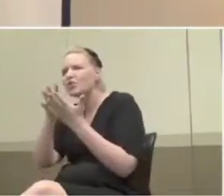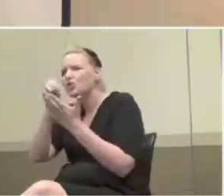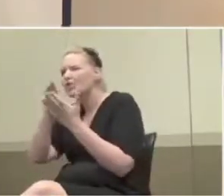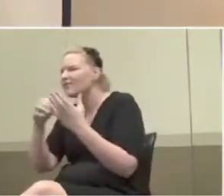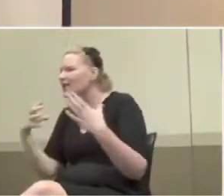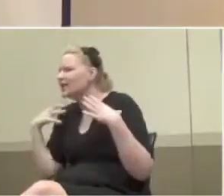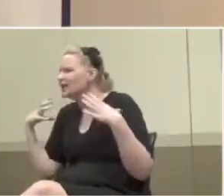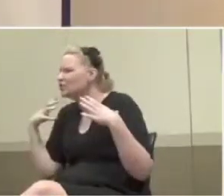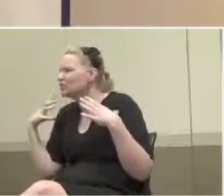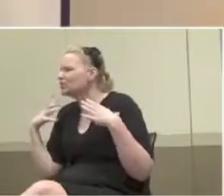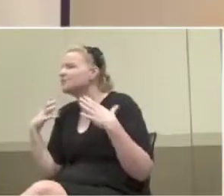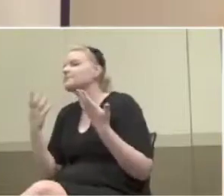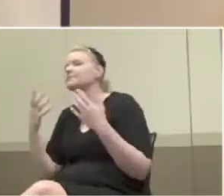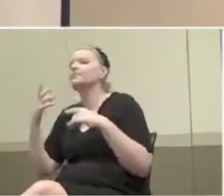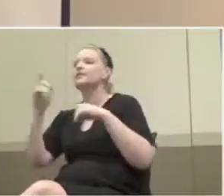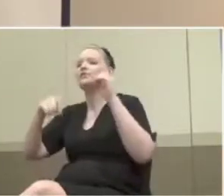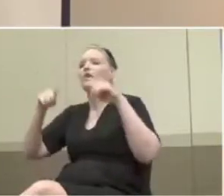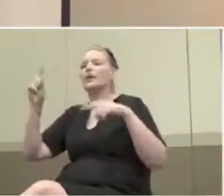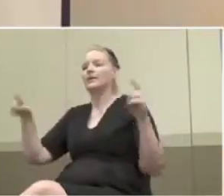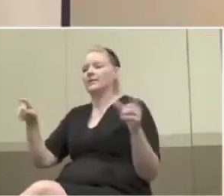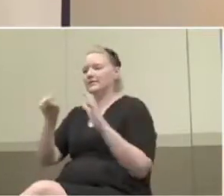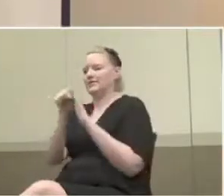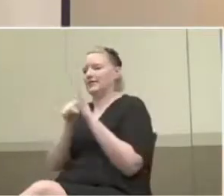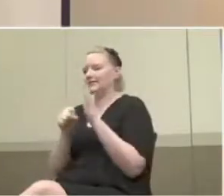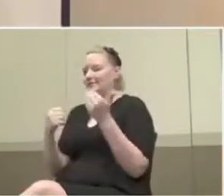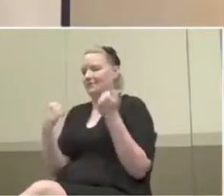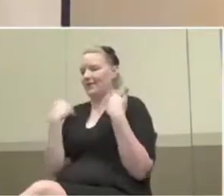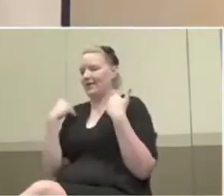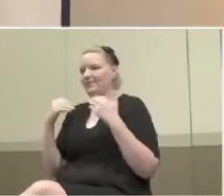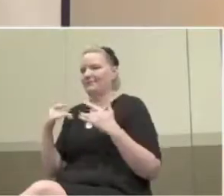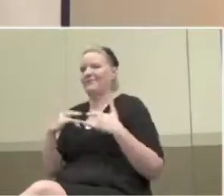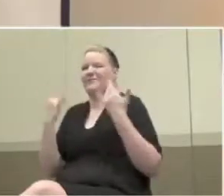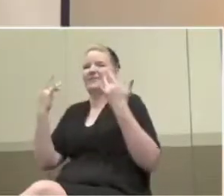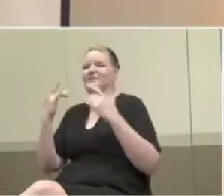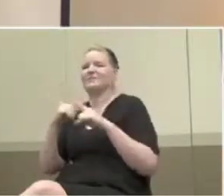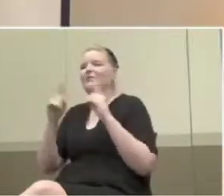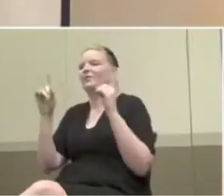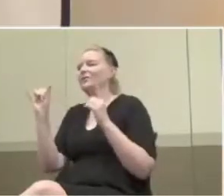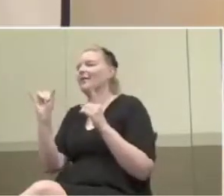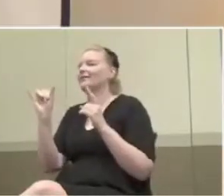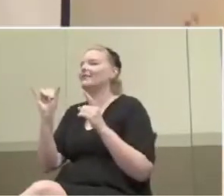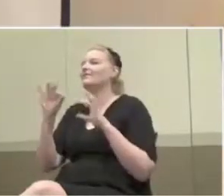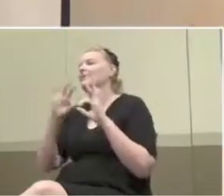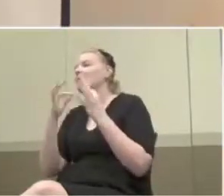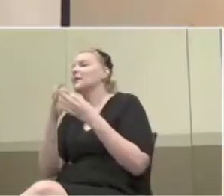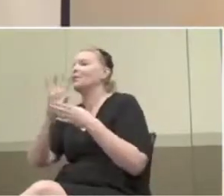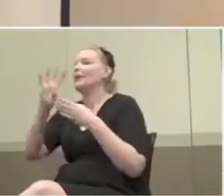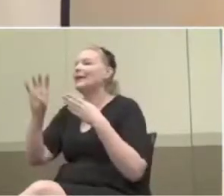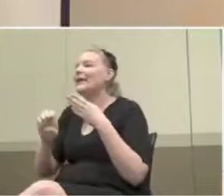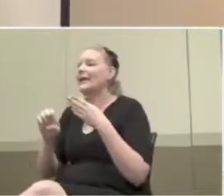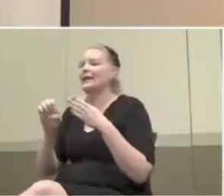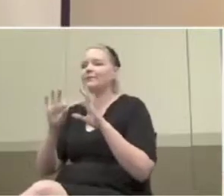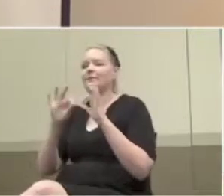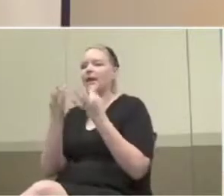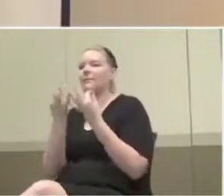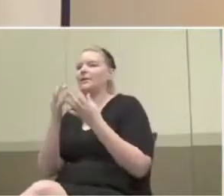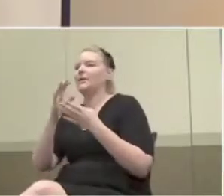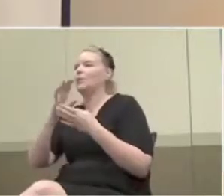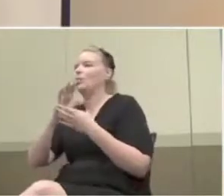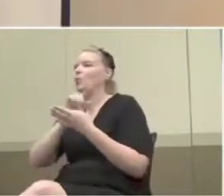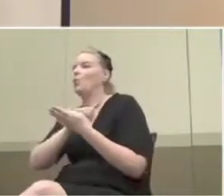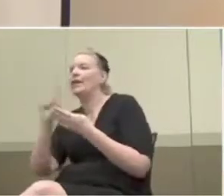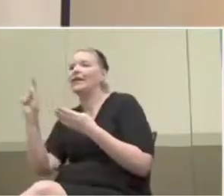So various states have events, sometimes they're called different, like family weekends or family week or whatever, but